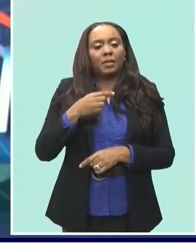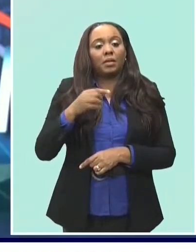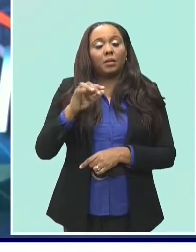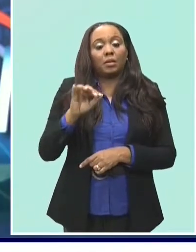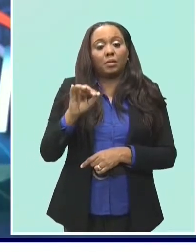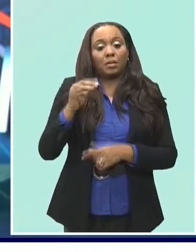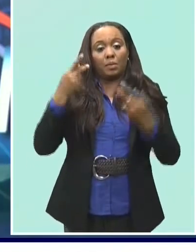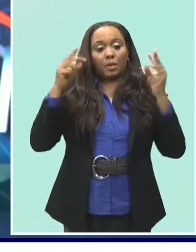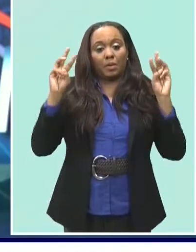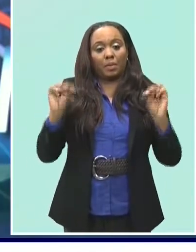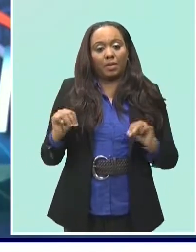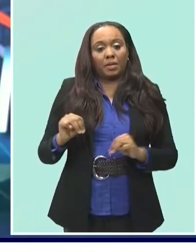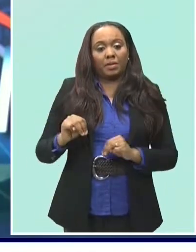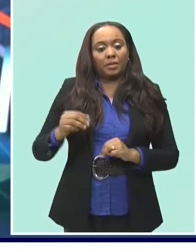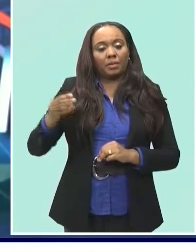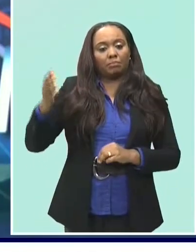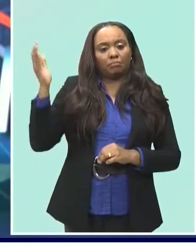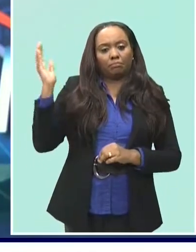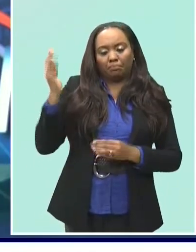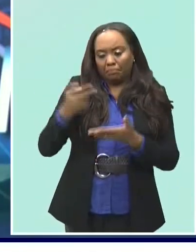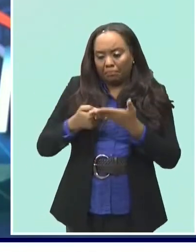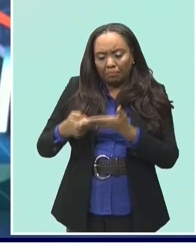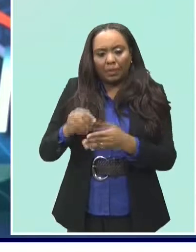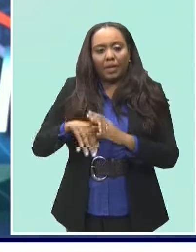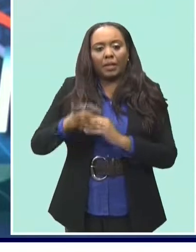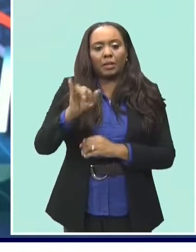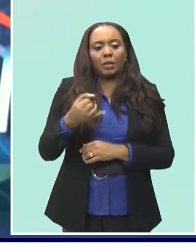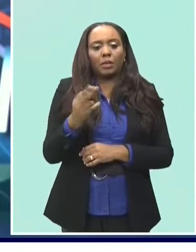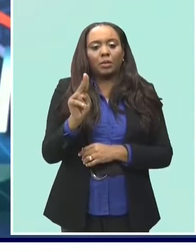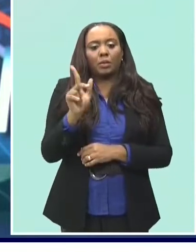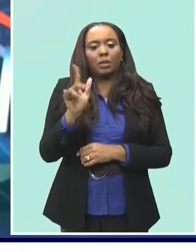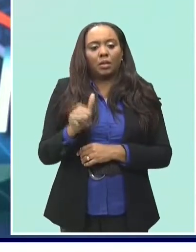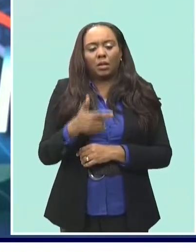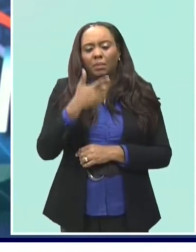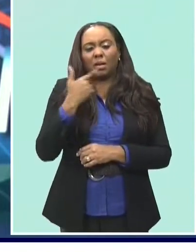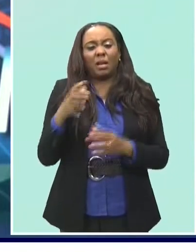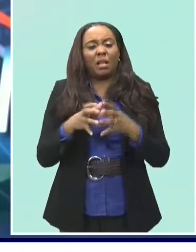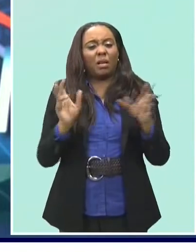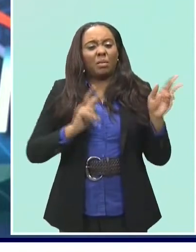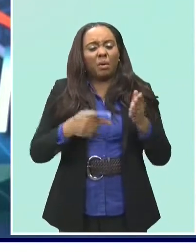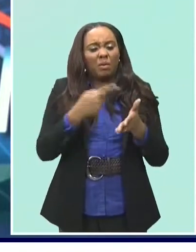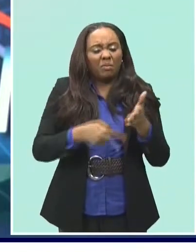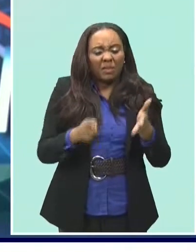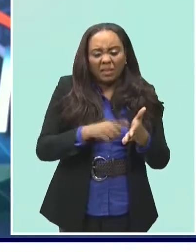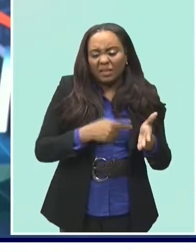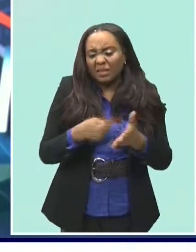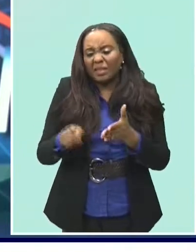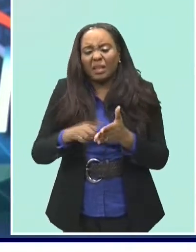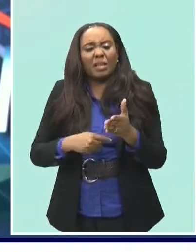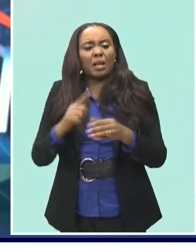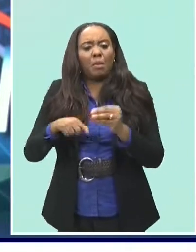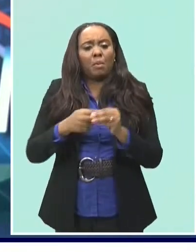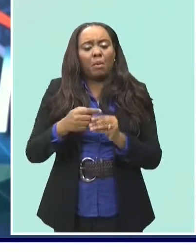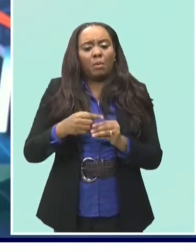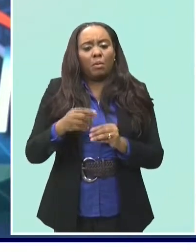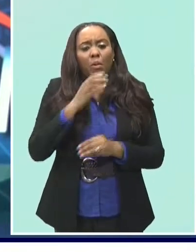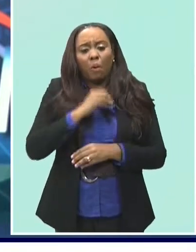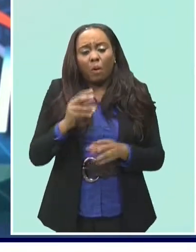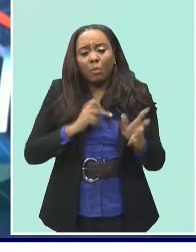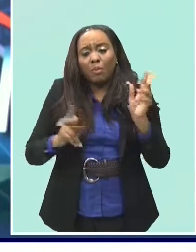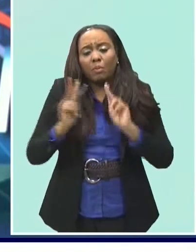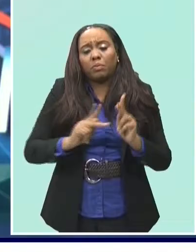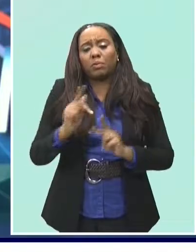Minister Moxley intervened in the matter after considerable public criticism of how it had been handled, noting that she will monitor